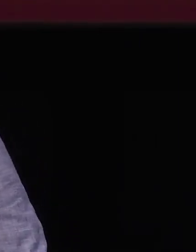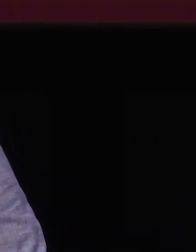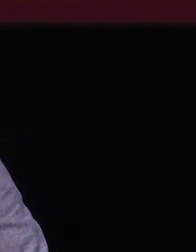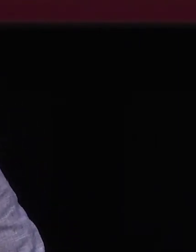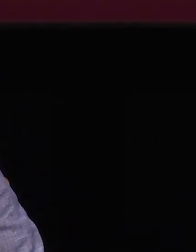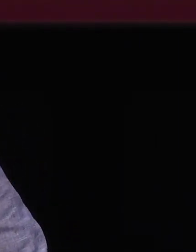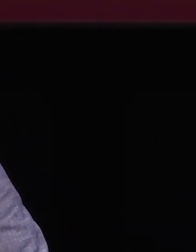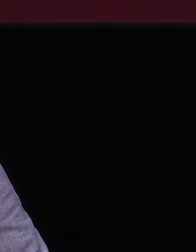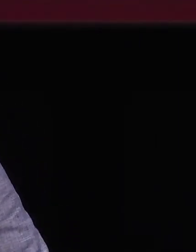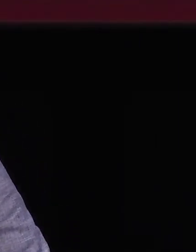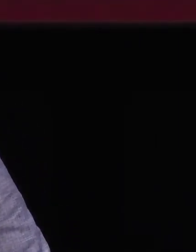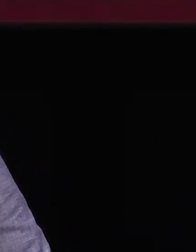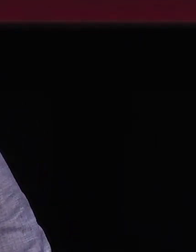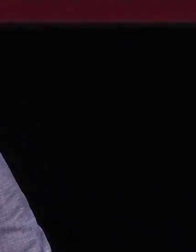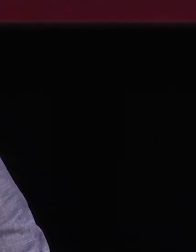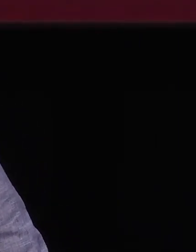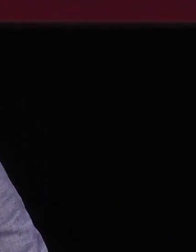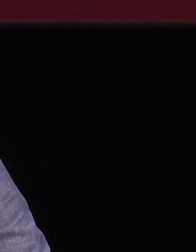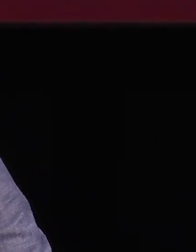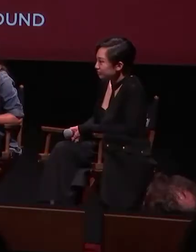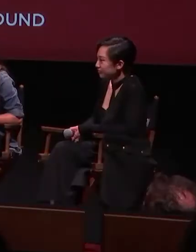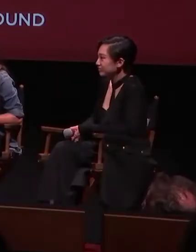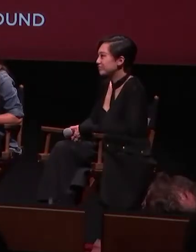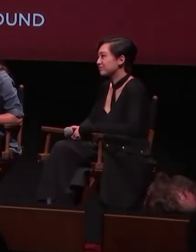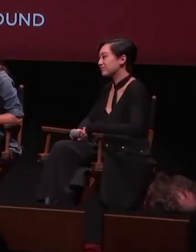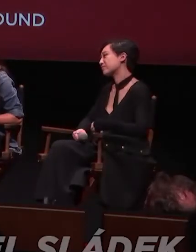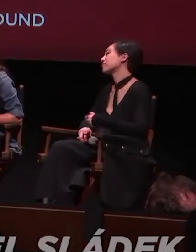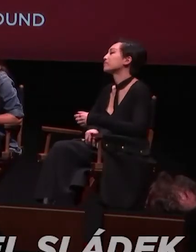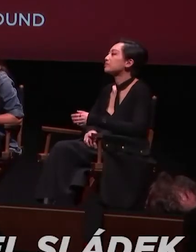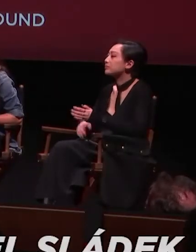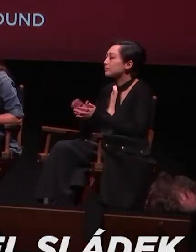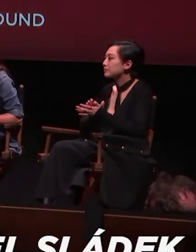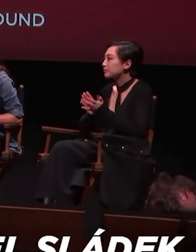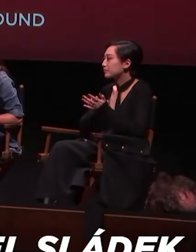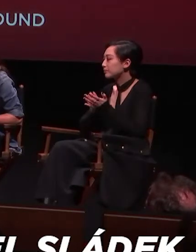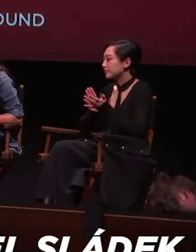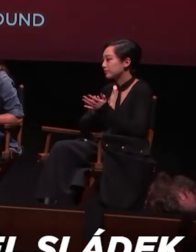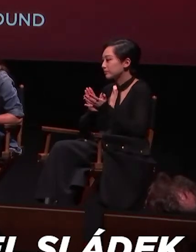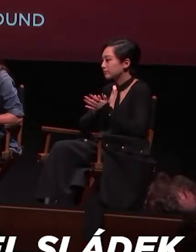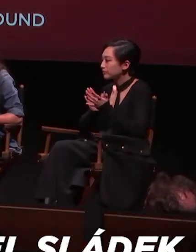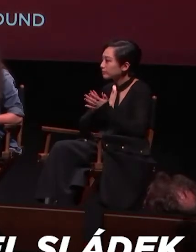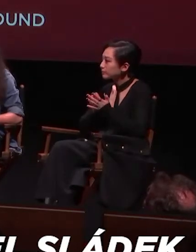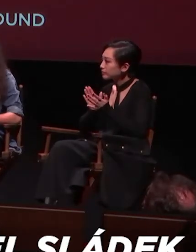your reaction would be to our show. Good. So far, so good.